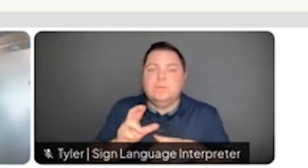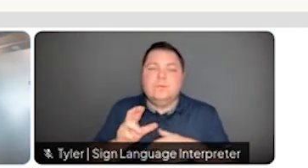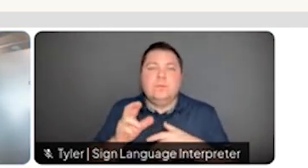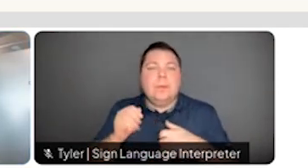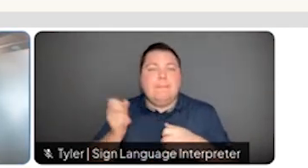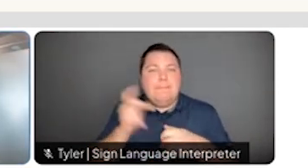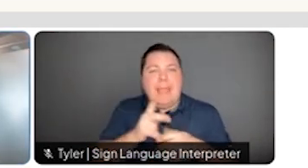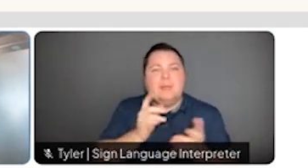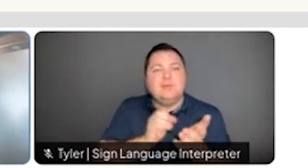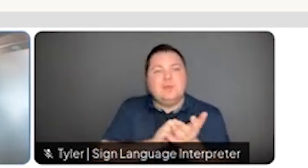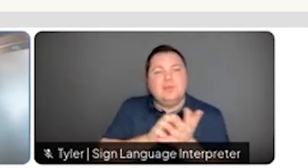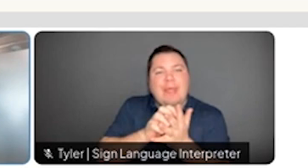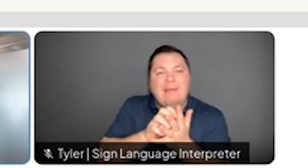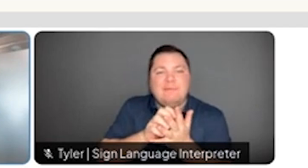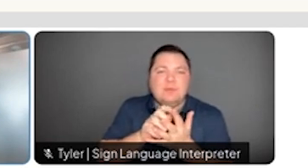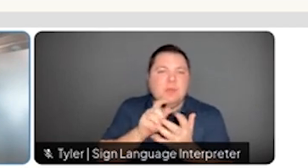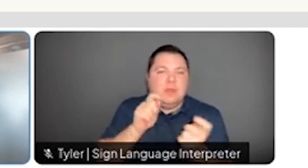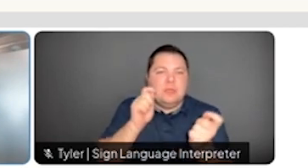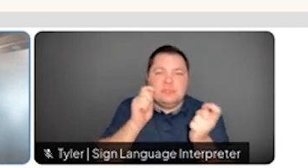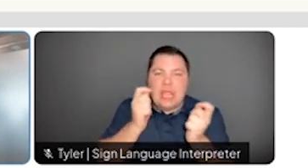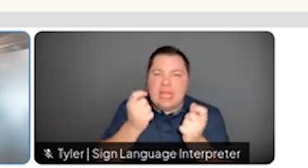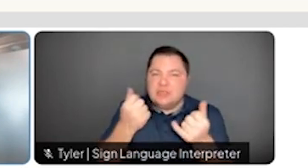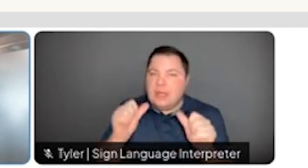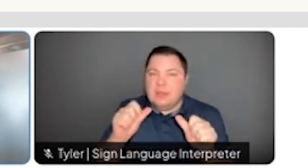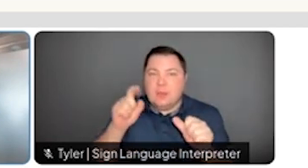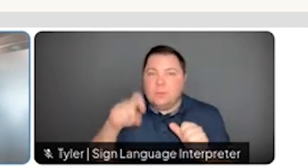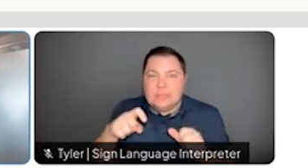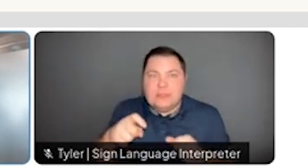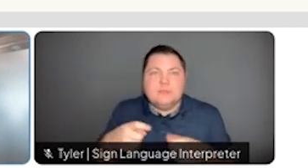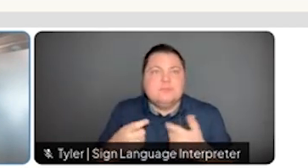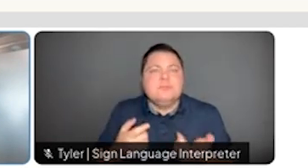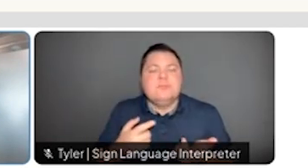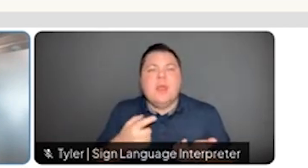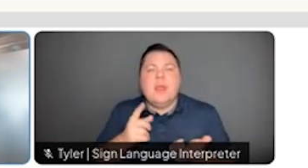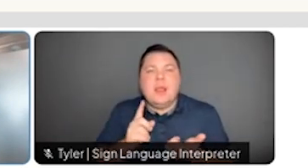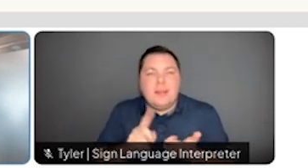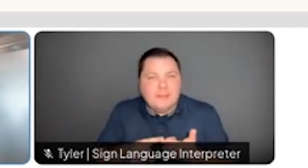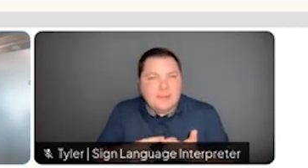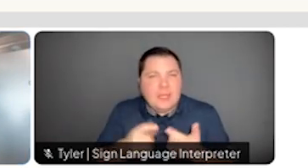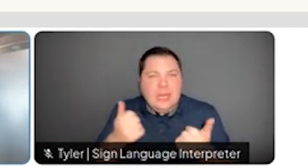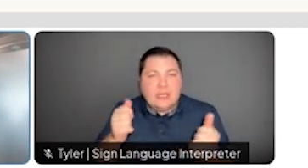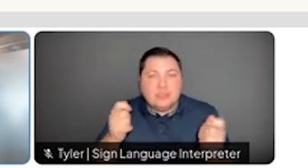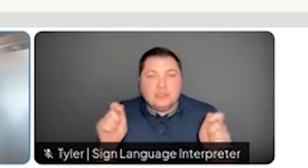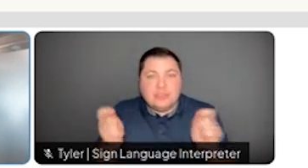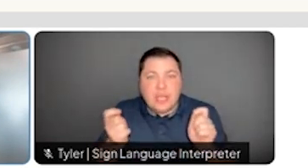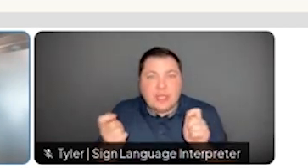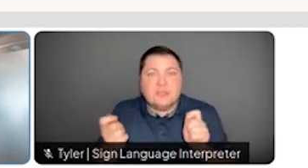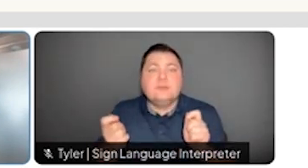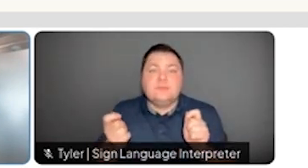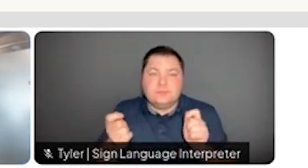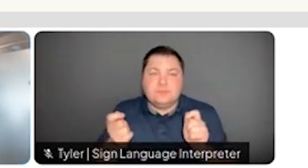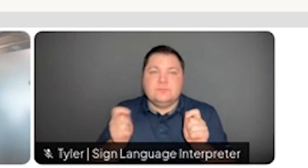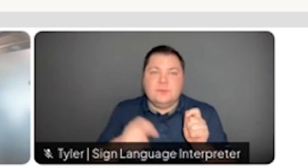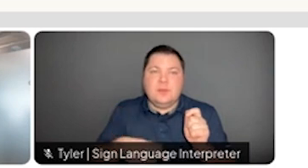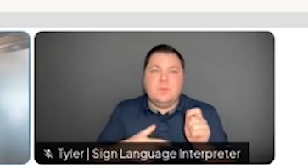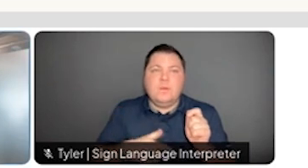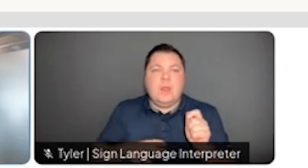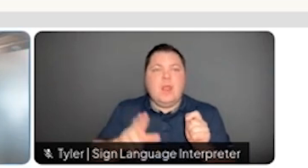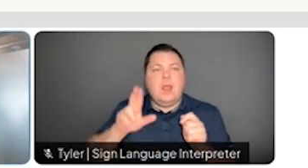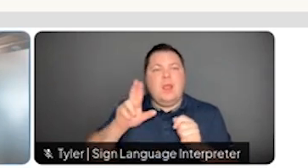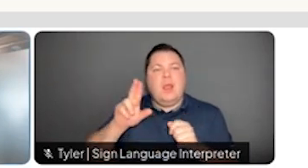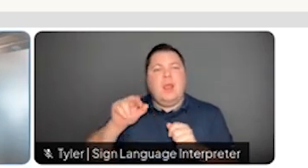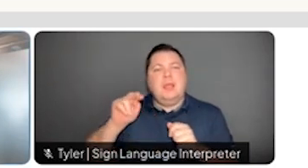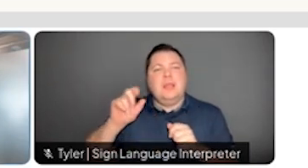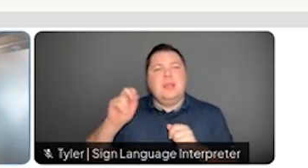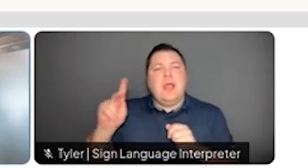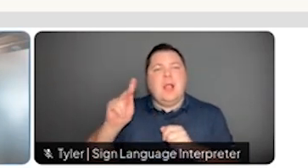draft, make any changes that you might need to make. And once you do make any sort of changes, you do unlock the draft.